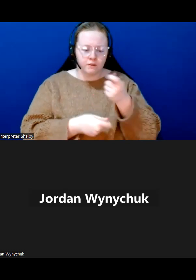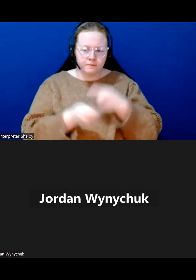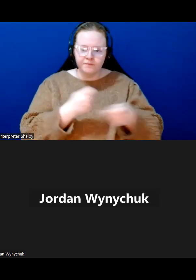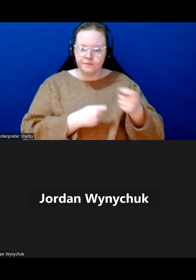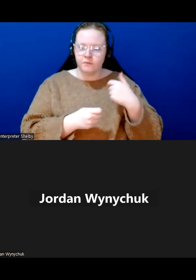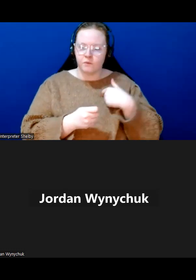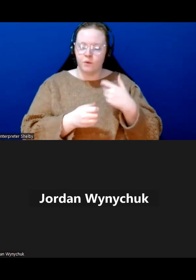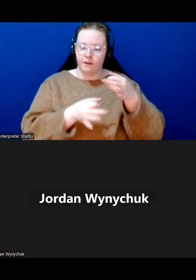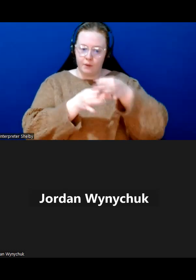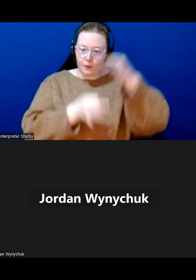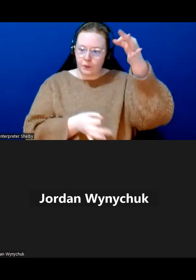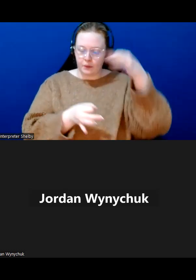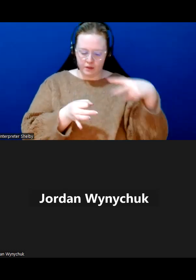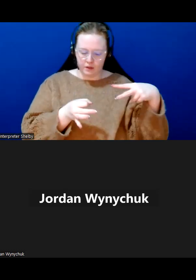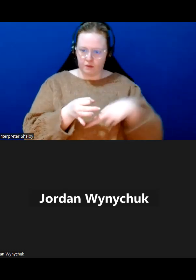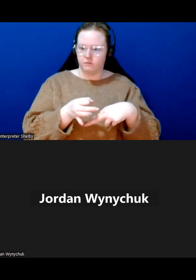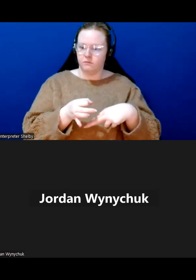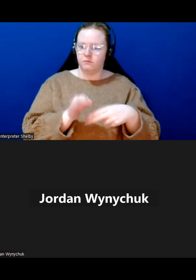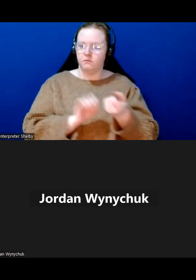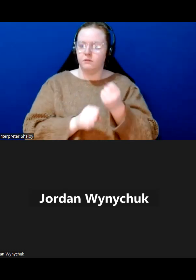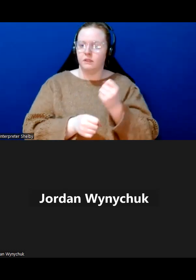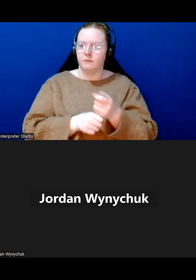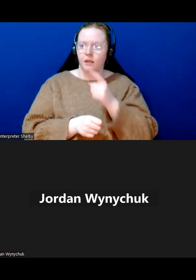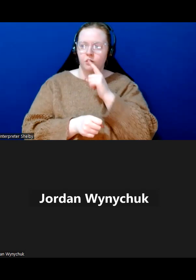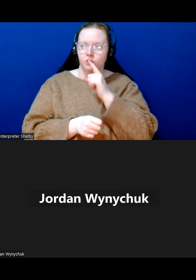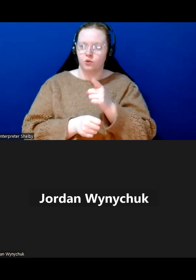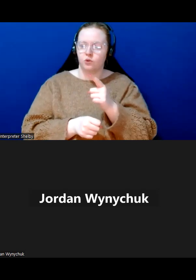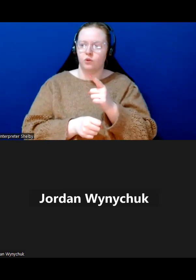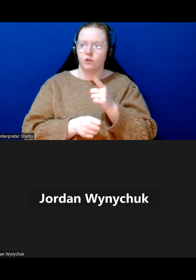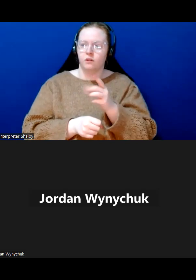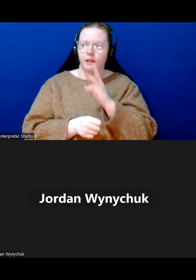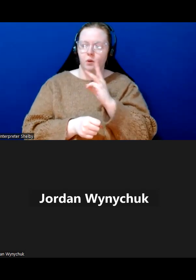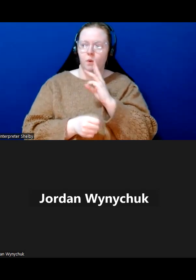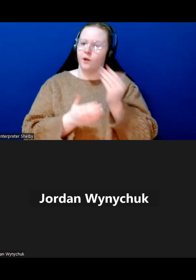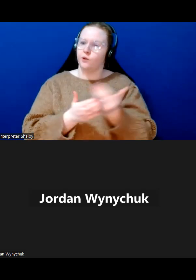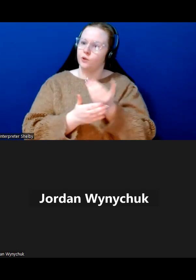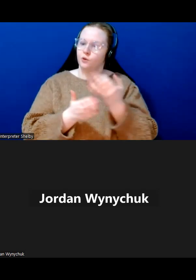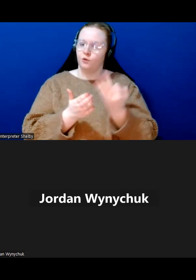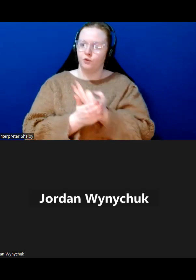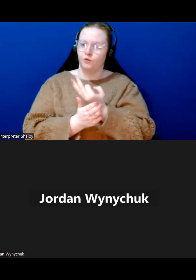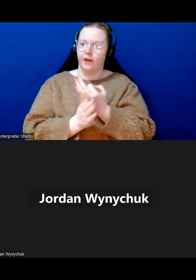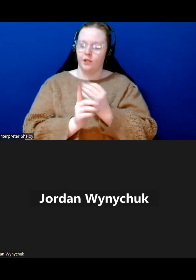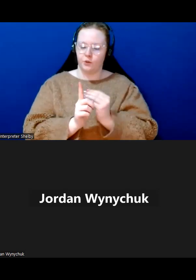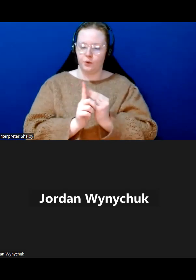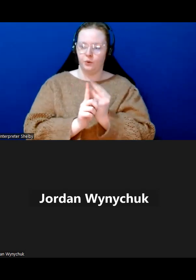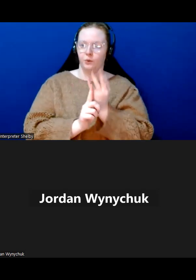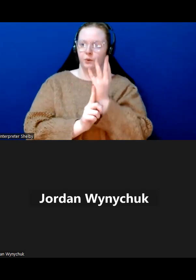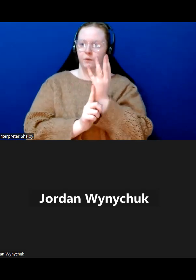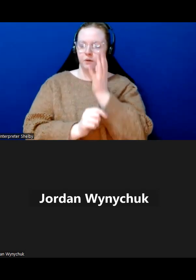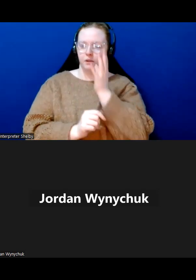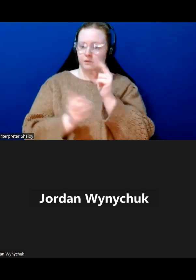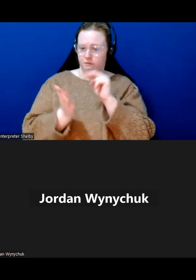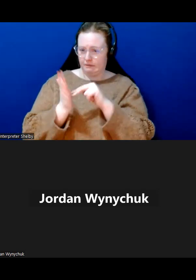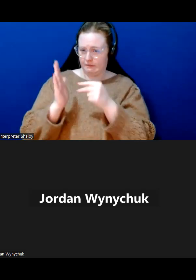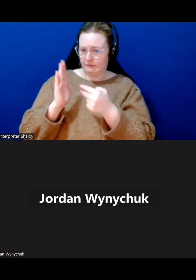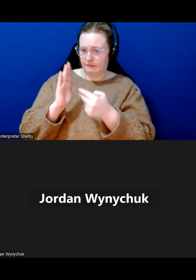the bottom to make sure that it didn't seal over so the water's going up freshly in the stems. Yeah. Should we actually cut a little bit of the